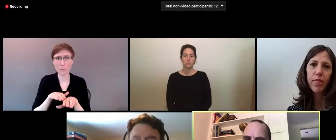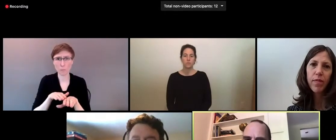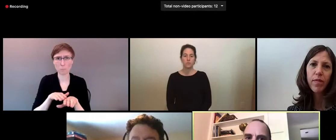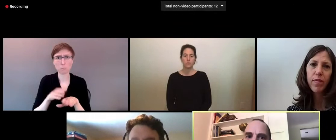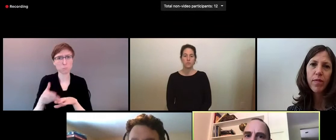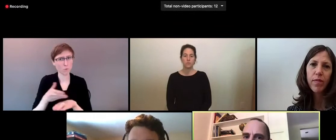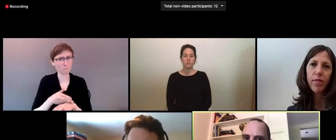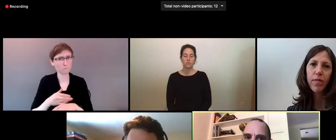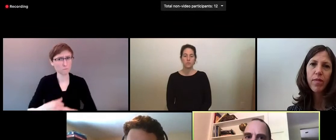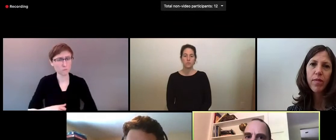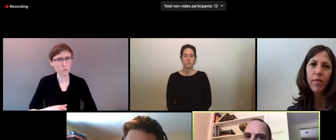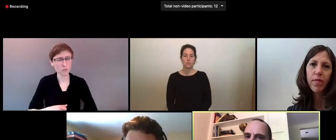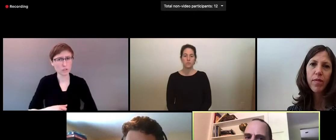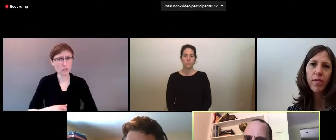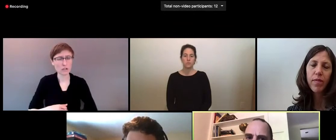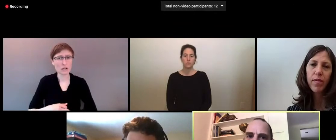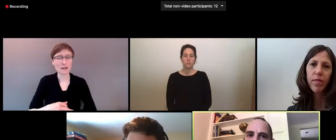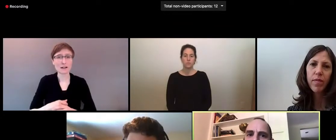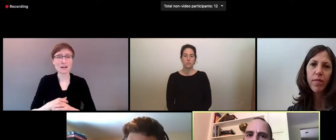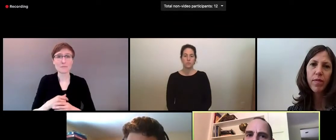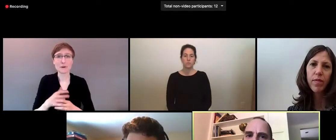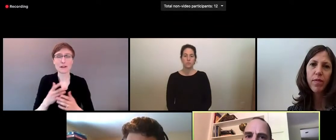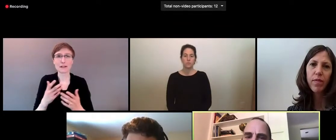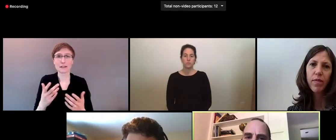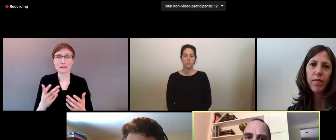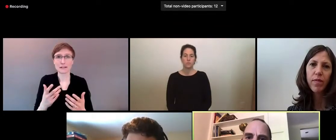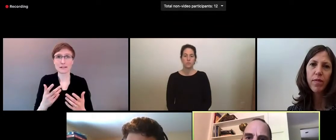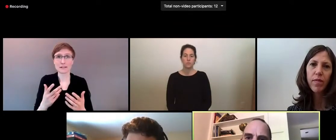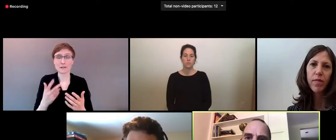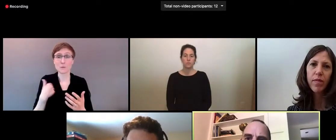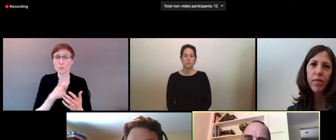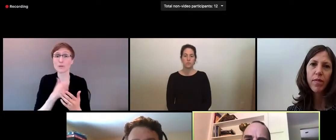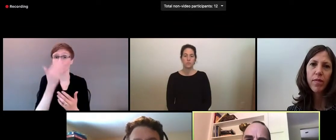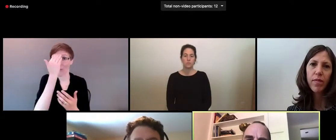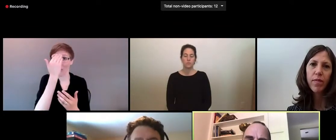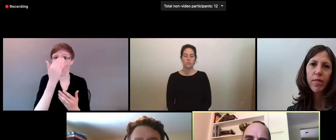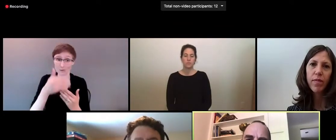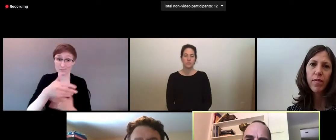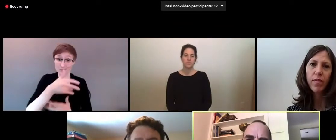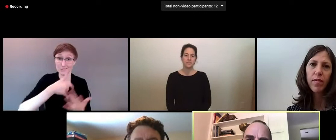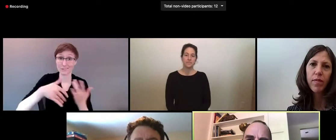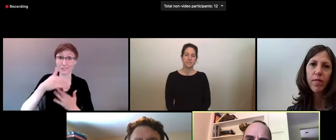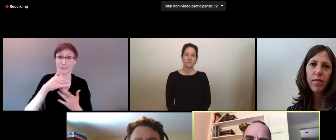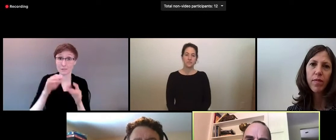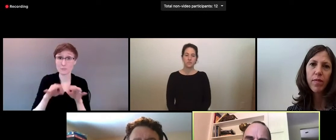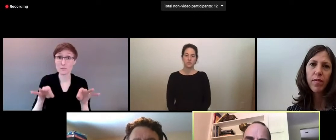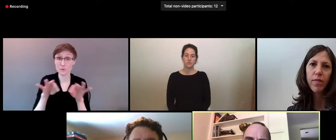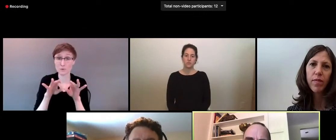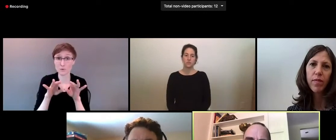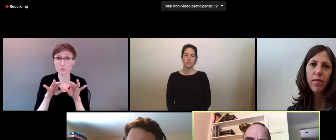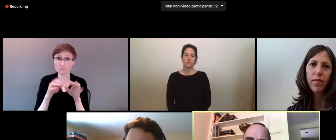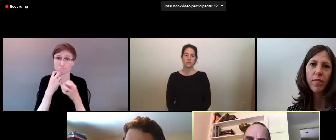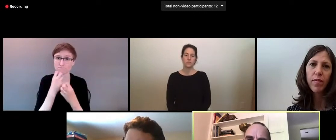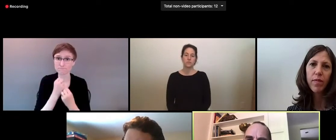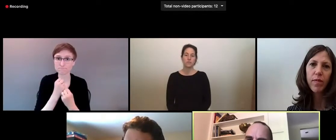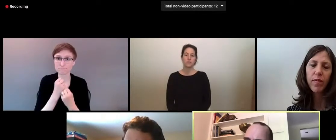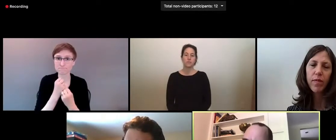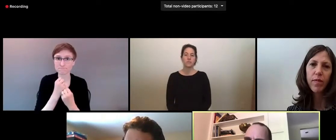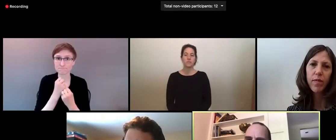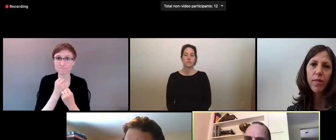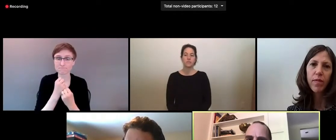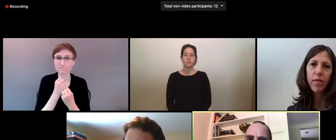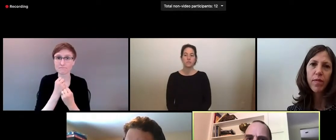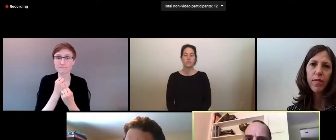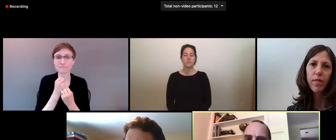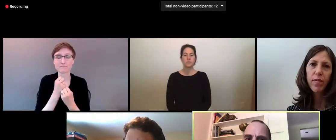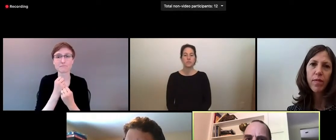it's a risk-based thing. There's a lot of value, social value, that we want to bring into the recommendations, and people